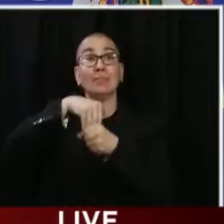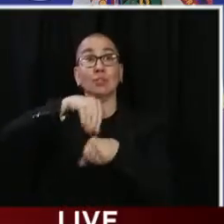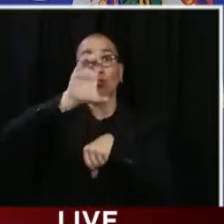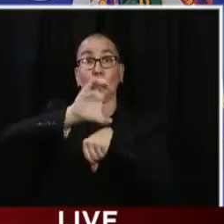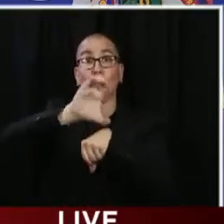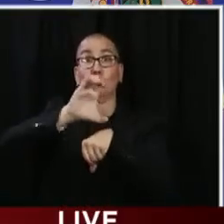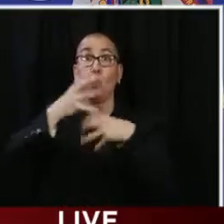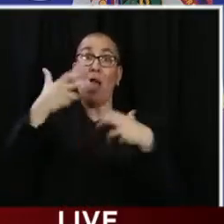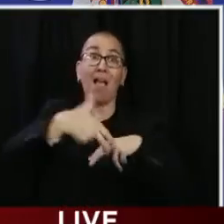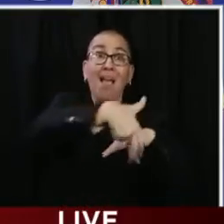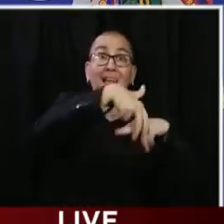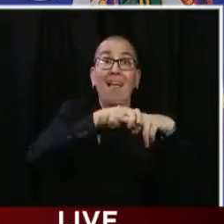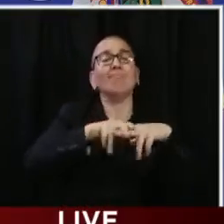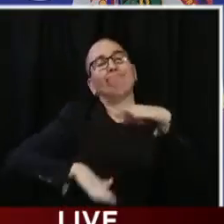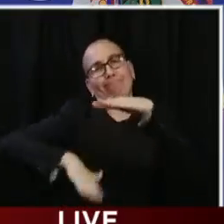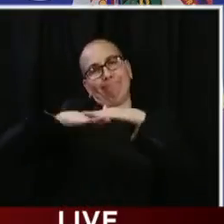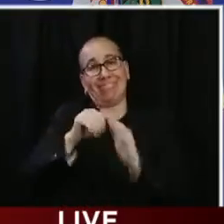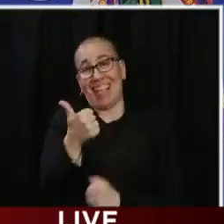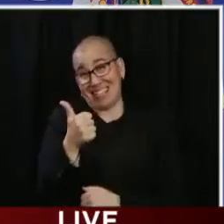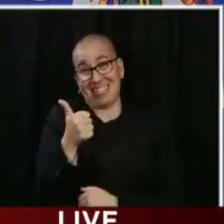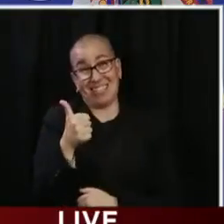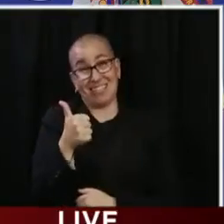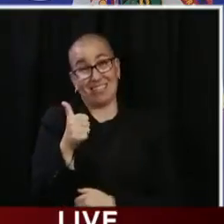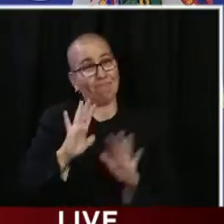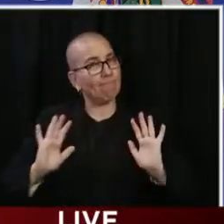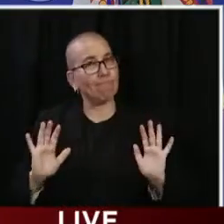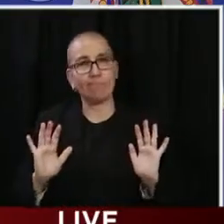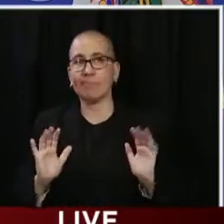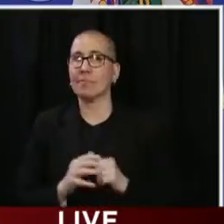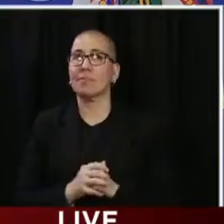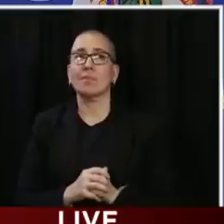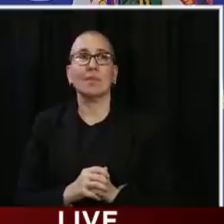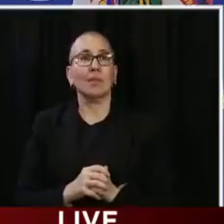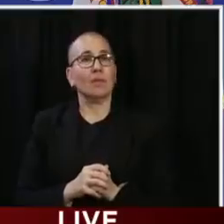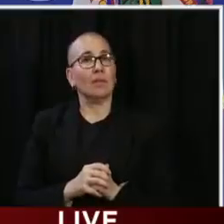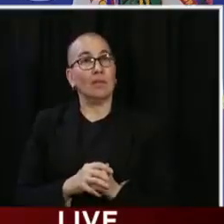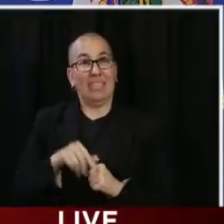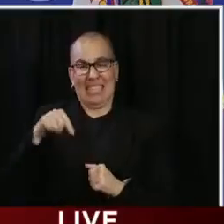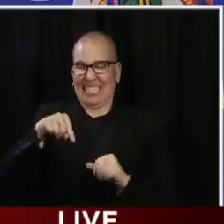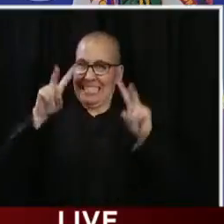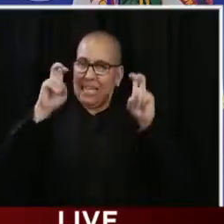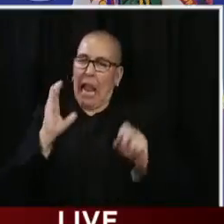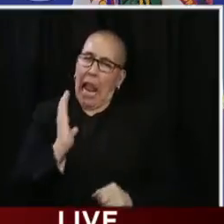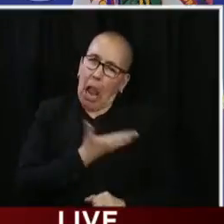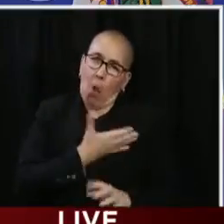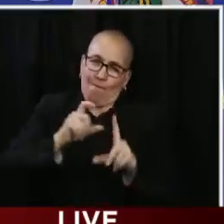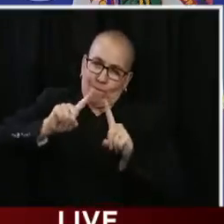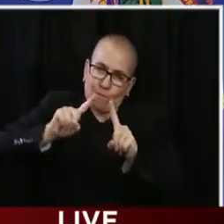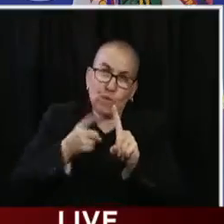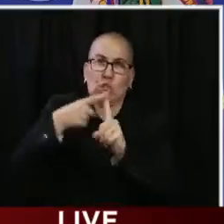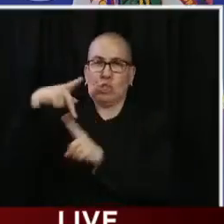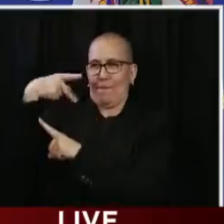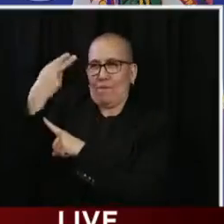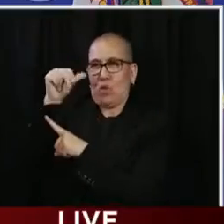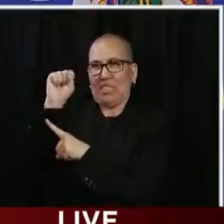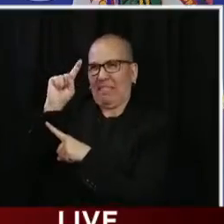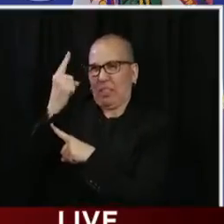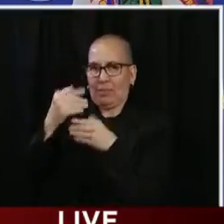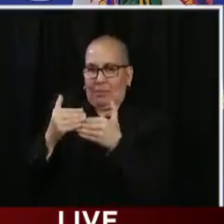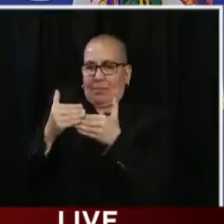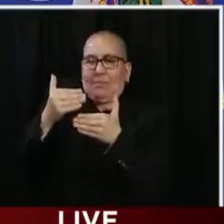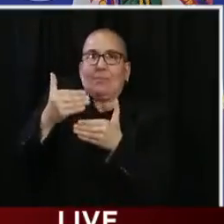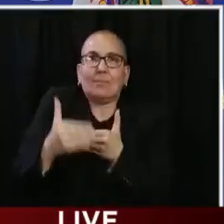guidance. But again, this is a phased approach that we're launching. And so I want to walk through just briefly the changes that will come in the next two phases